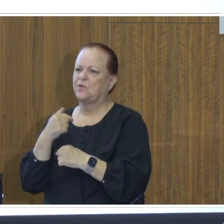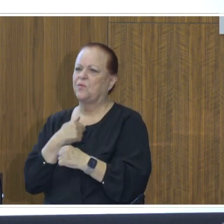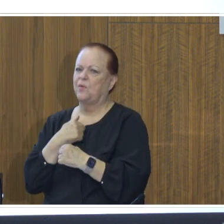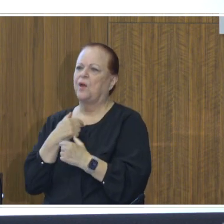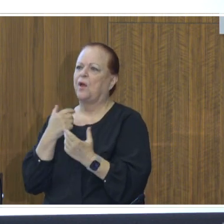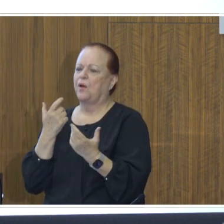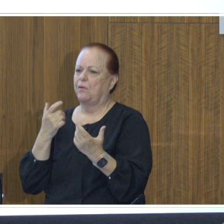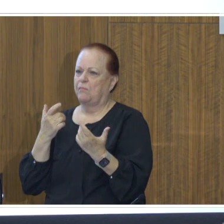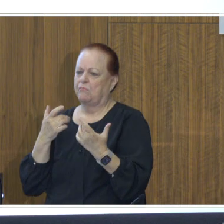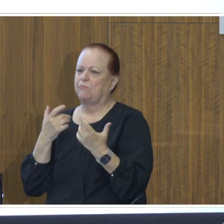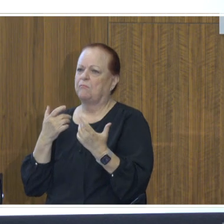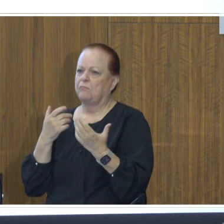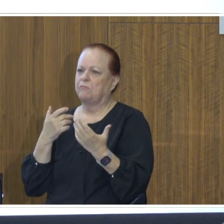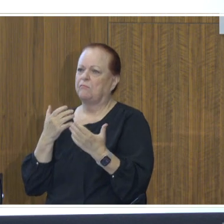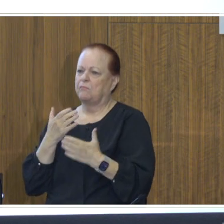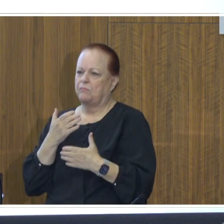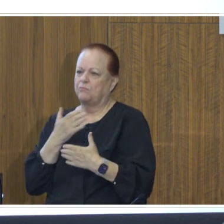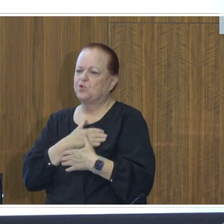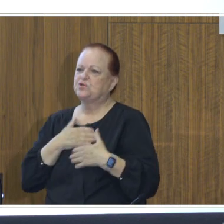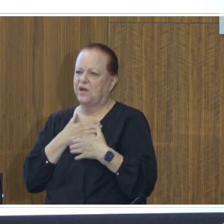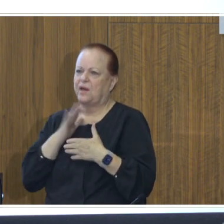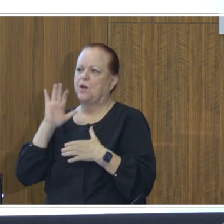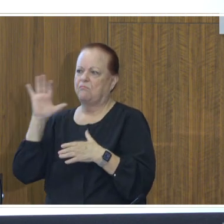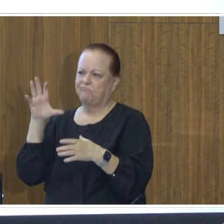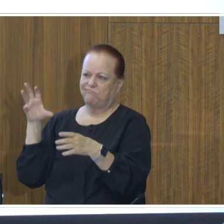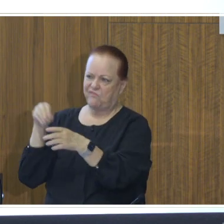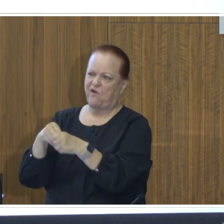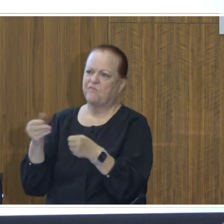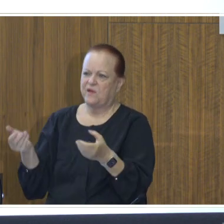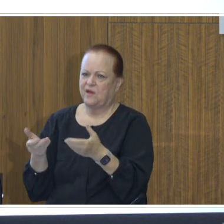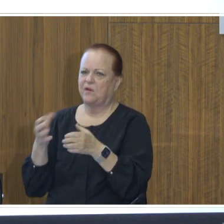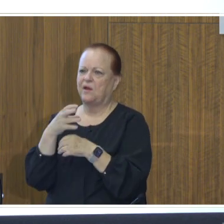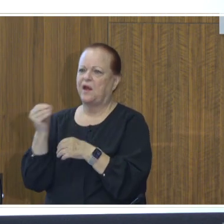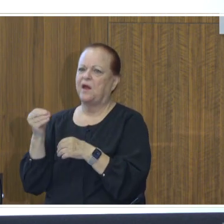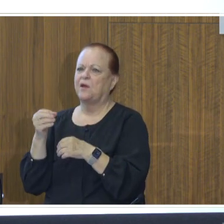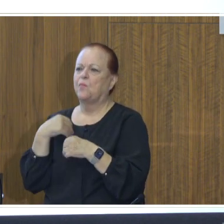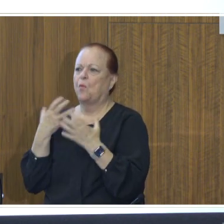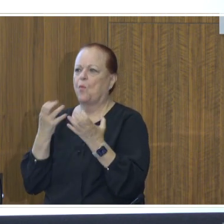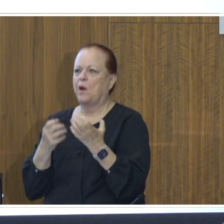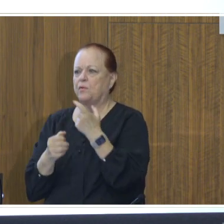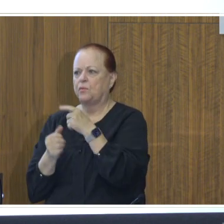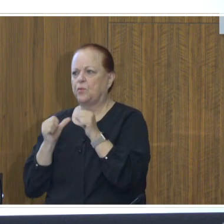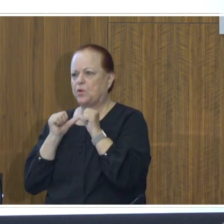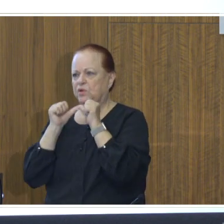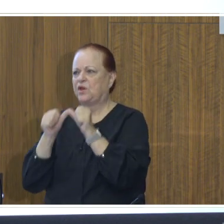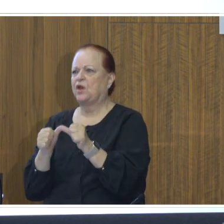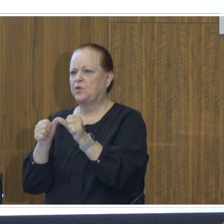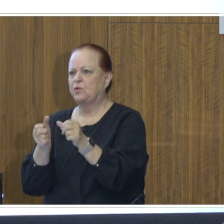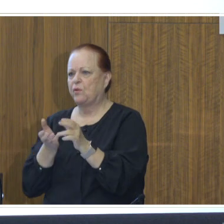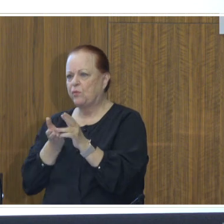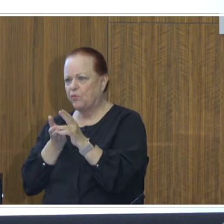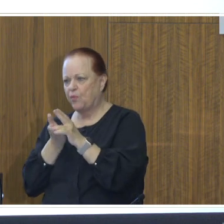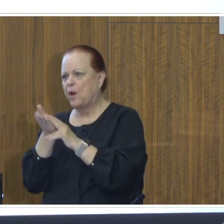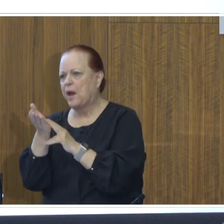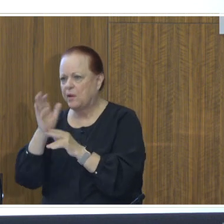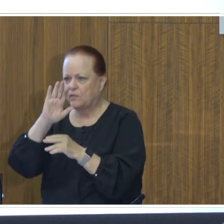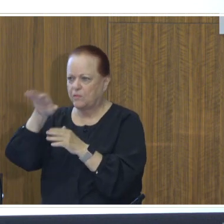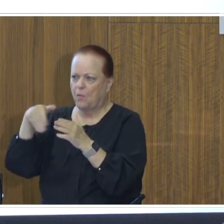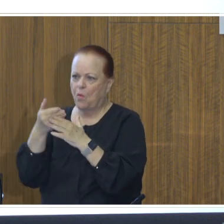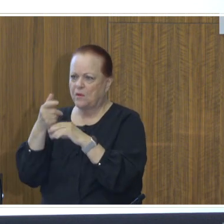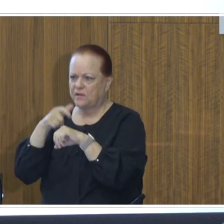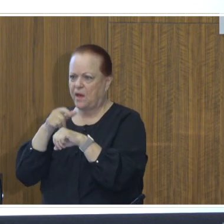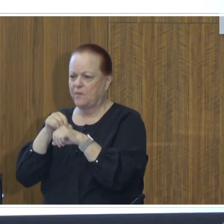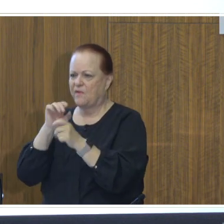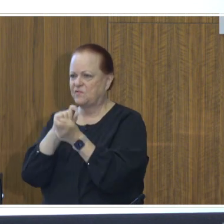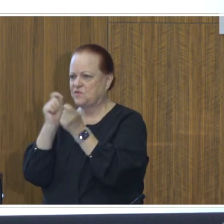that you're trying to provide. But we also want to ask that you continue doing this throughout the redistricting process. Right